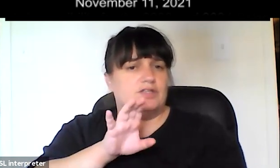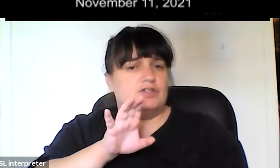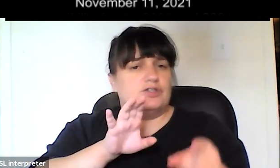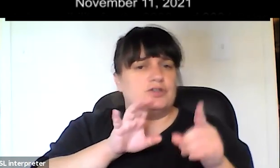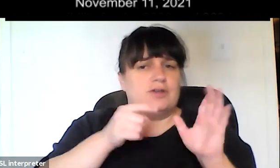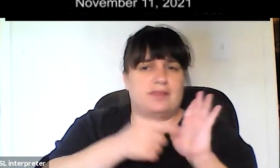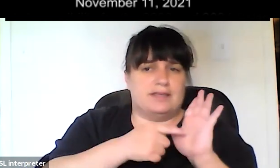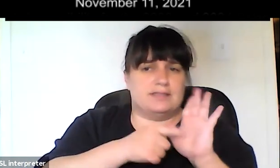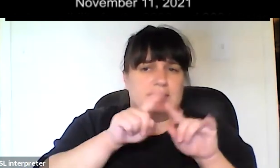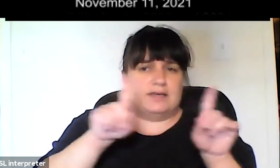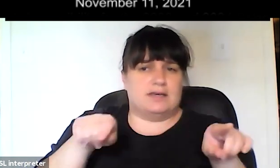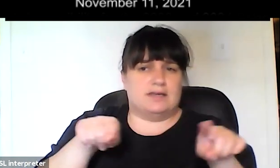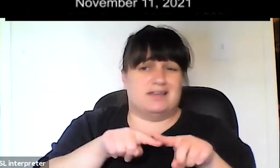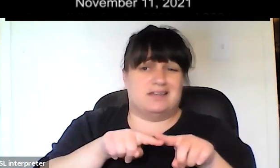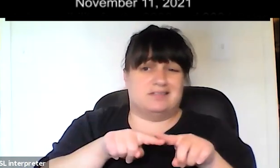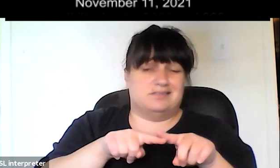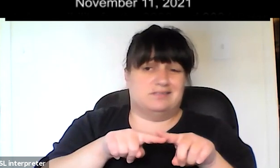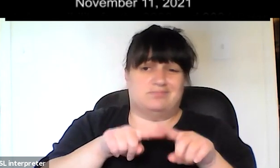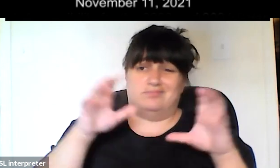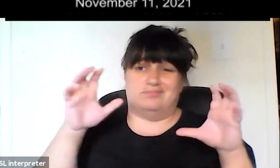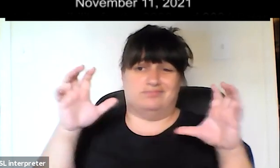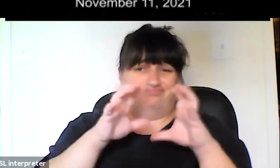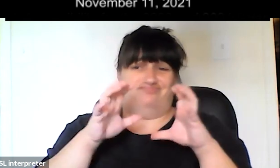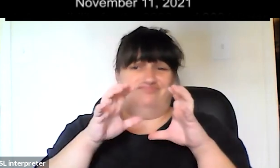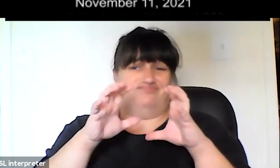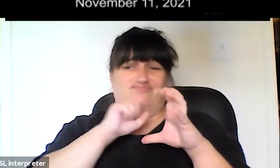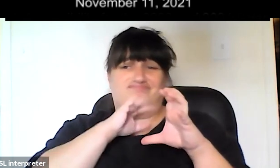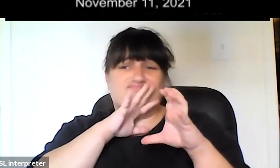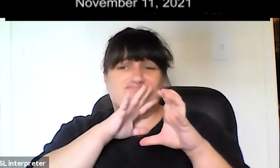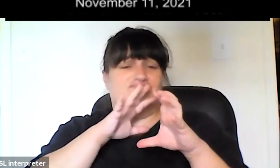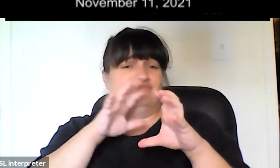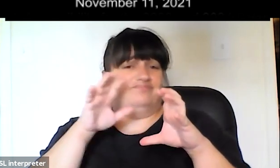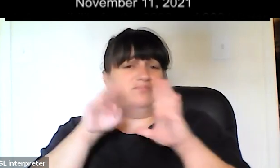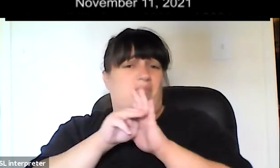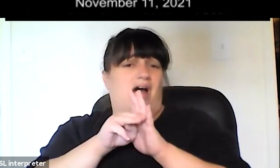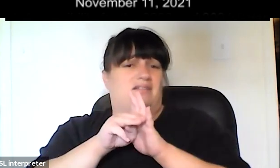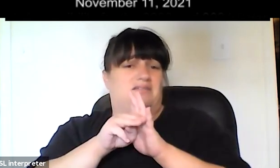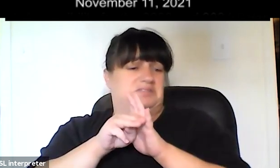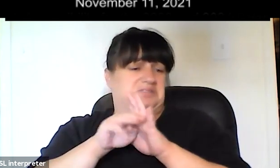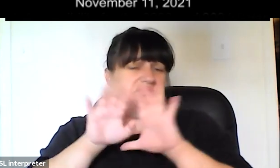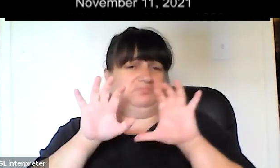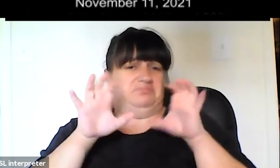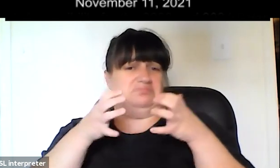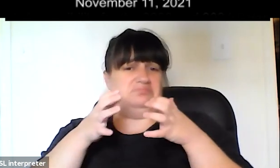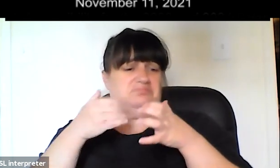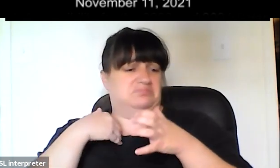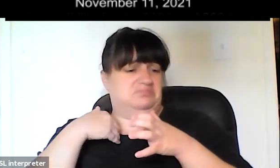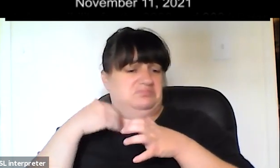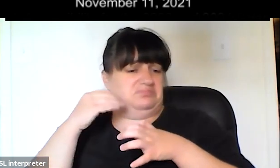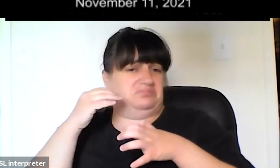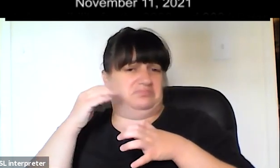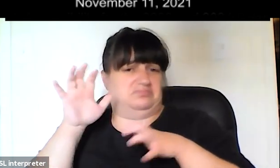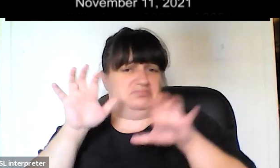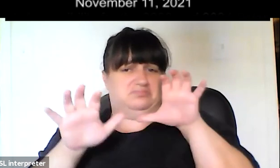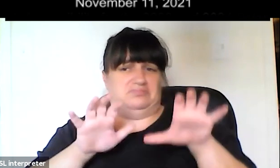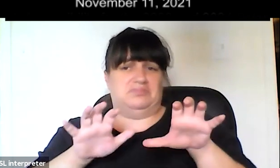of a clumpy model of this exploded star, this sort of spherical shape with these kind